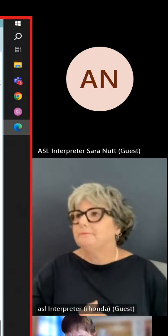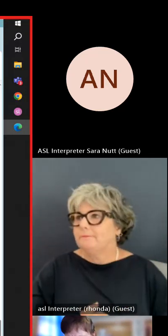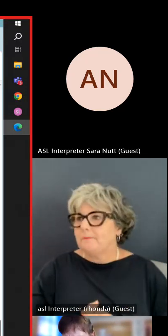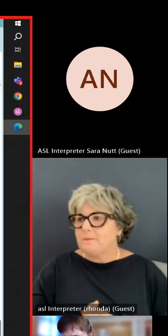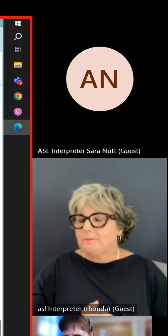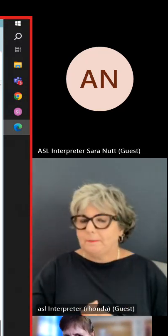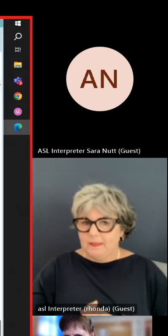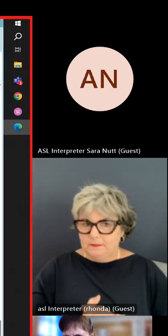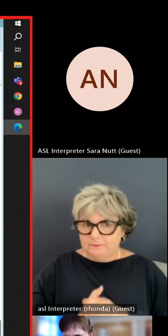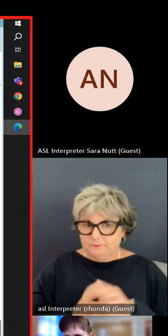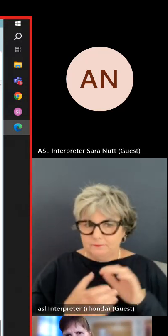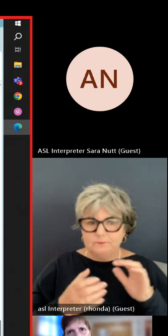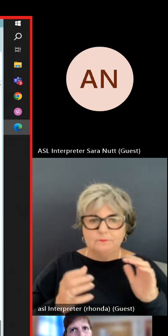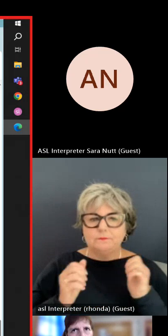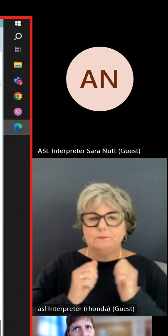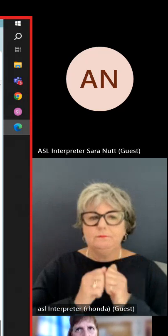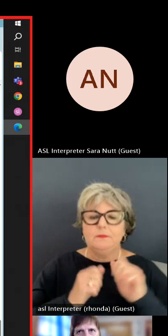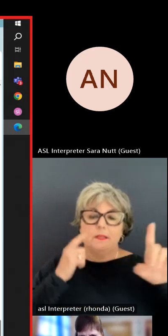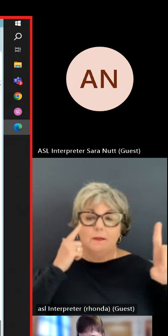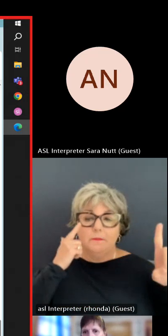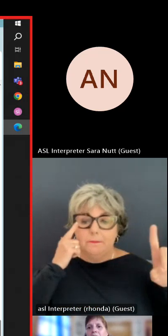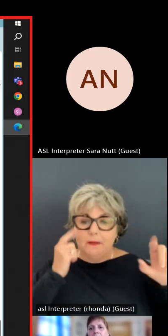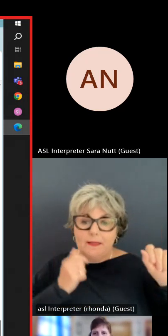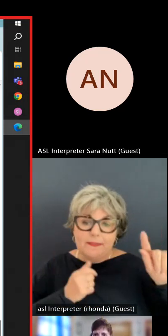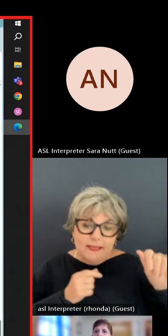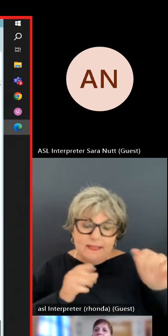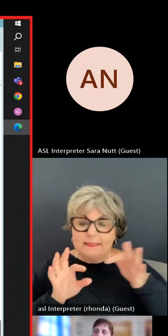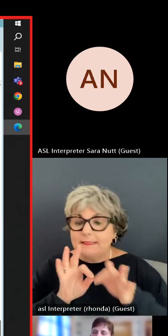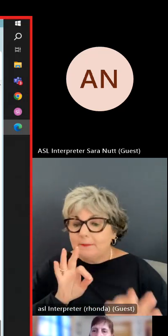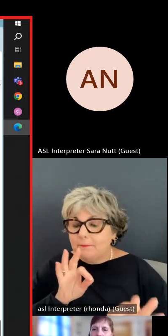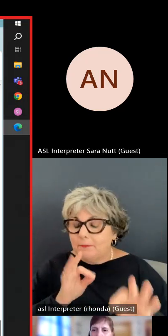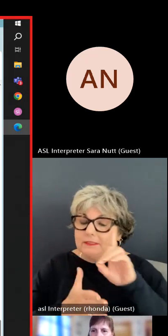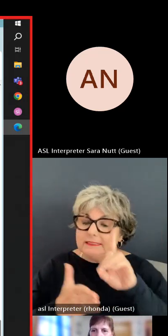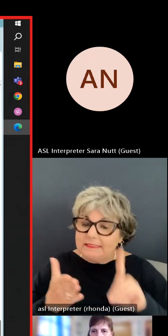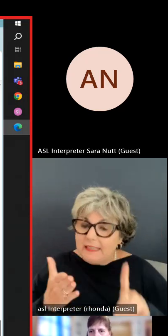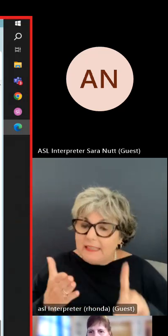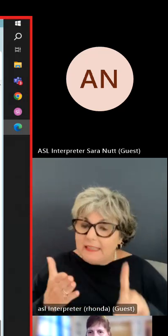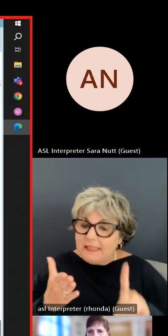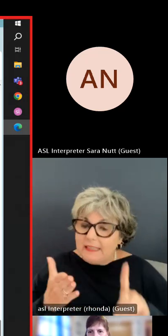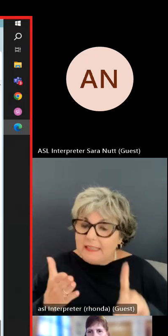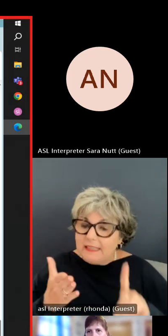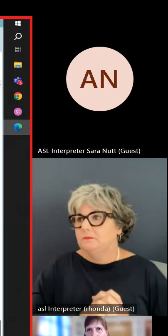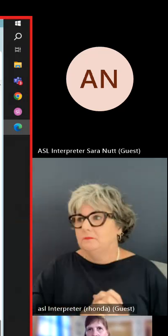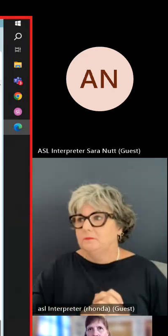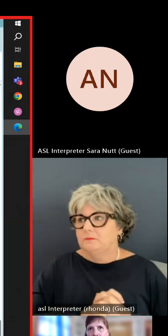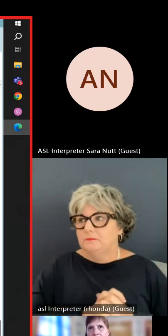Sean says to combine the data, bigger font, simpler design. Okay.